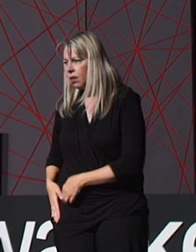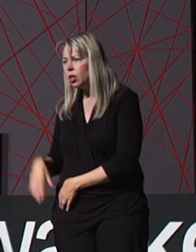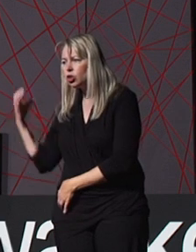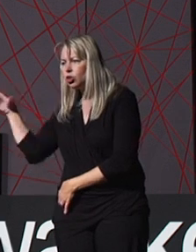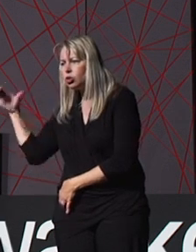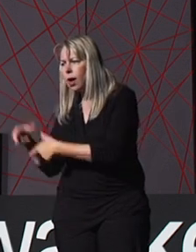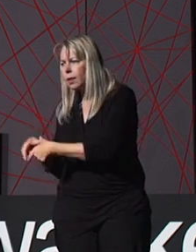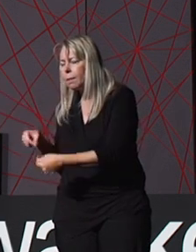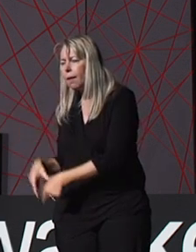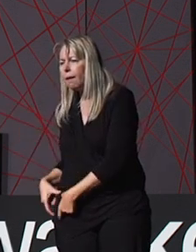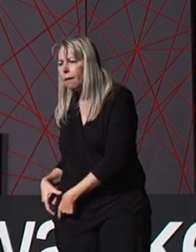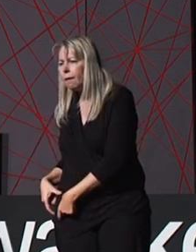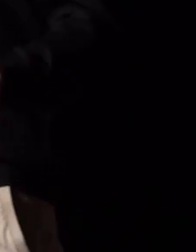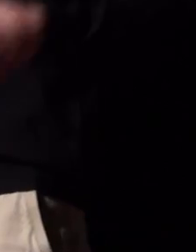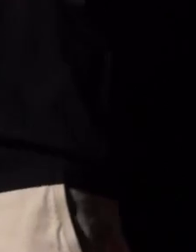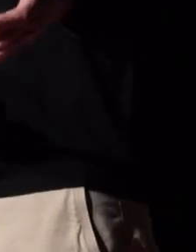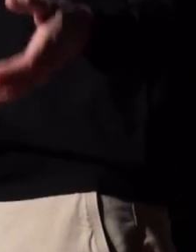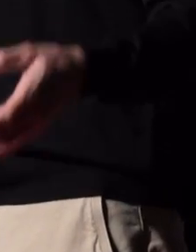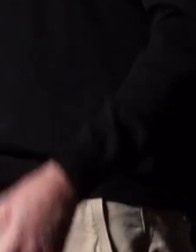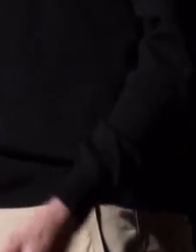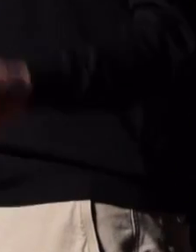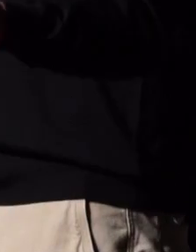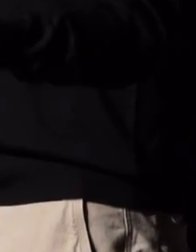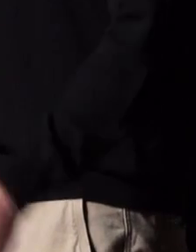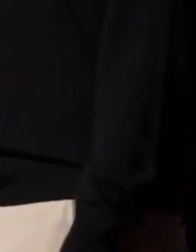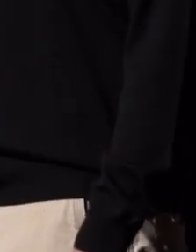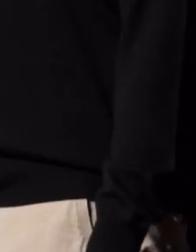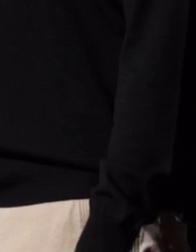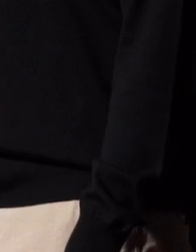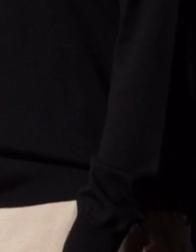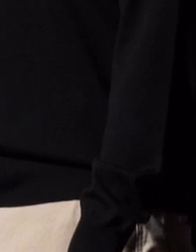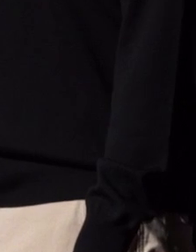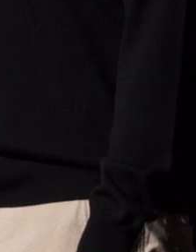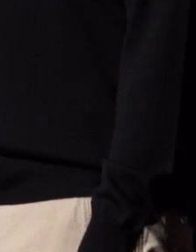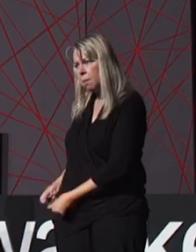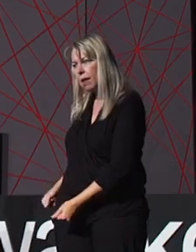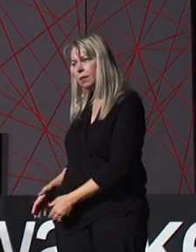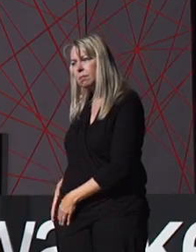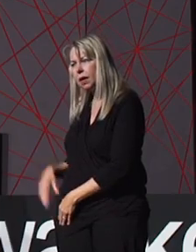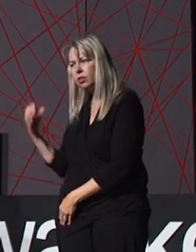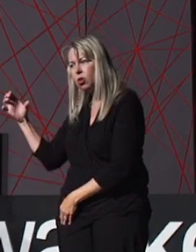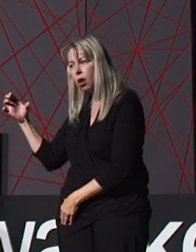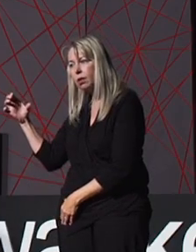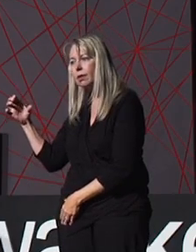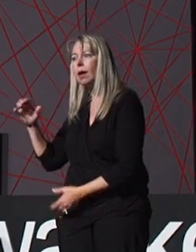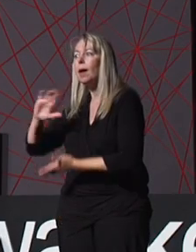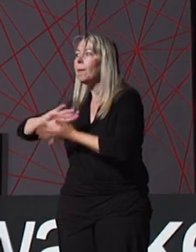Well, this machine wasn't for melting chocolate. It wasn't for cooking food, but this actually gave rise to the modern microwave oven.